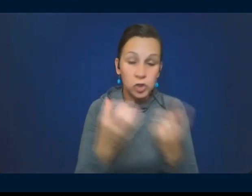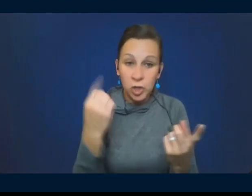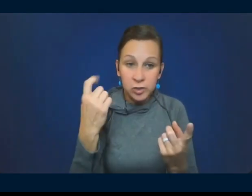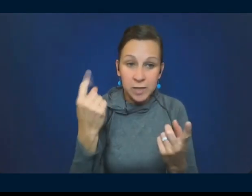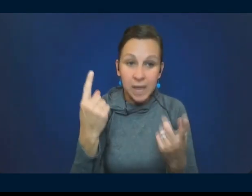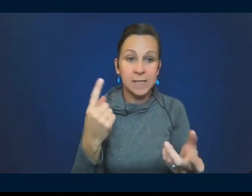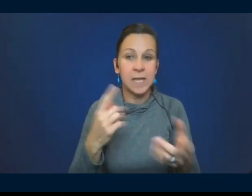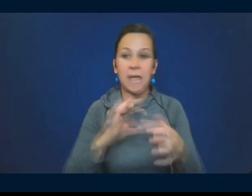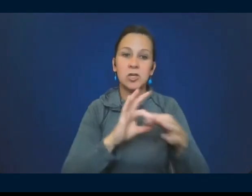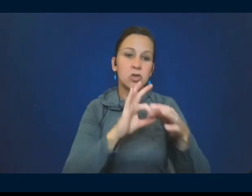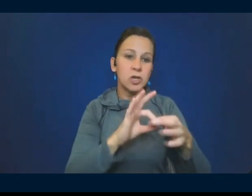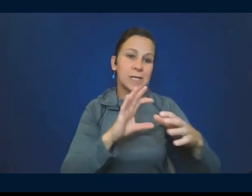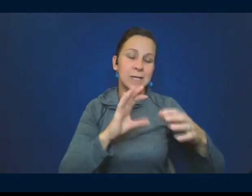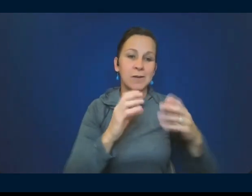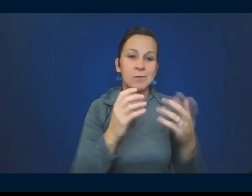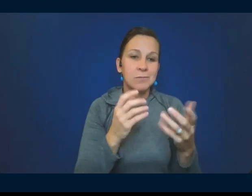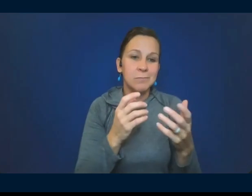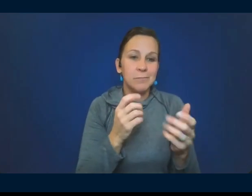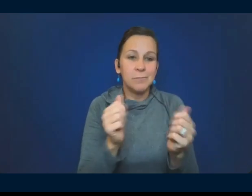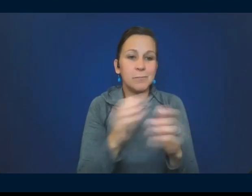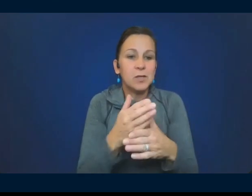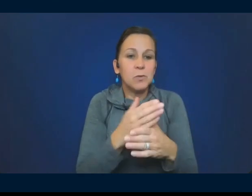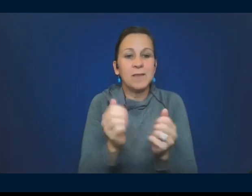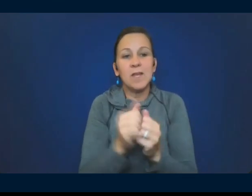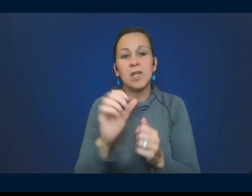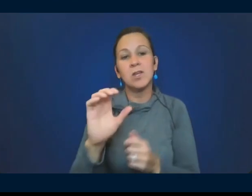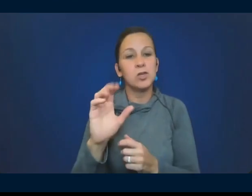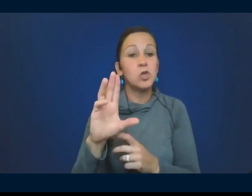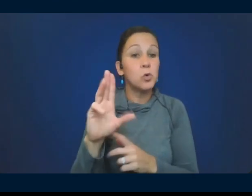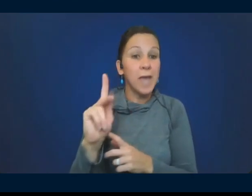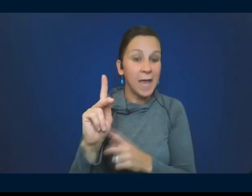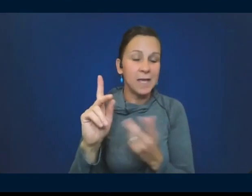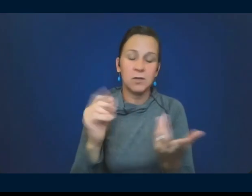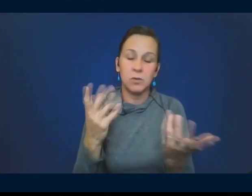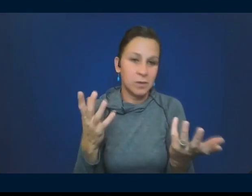ties between the UK and the US. Sorry, I'm just clicking away here.